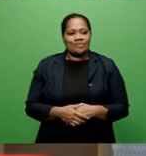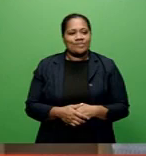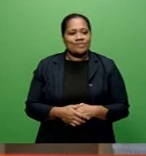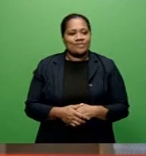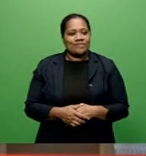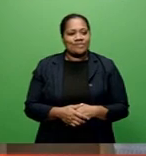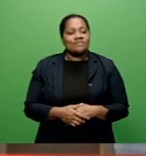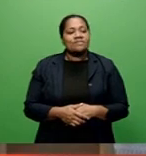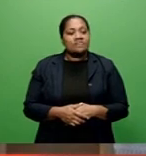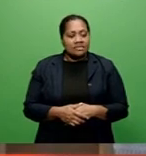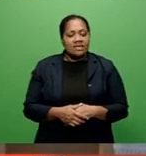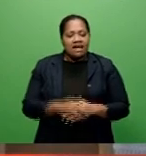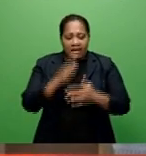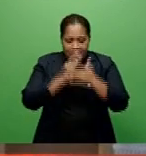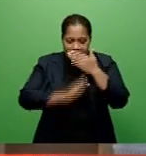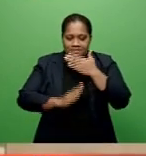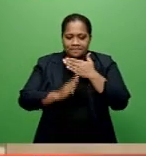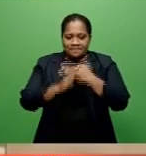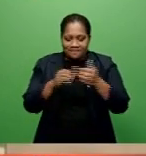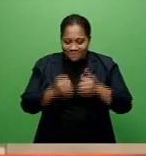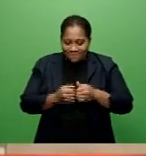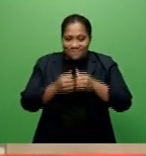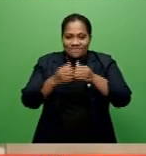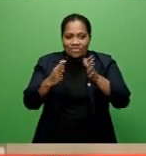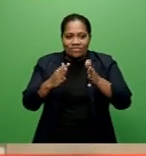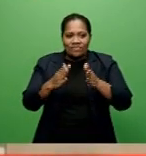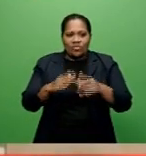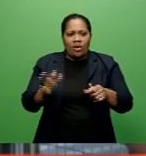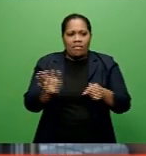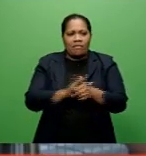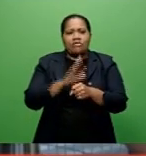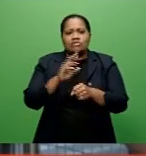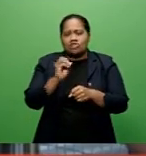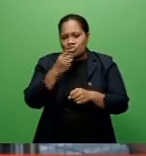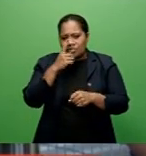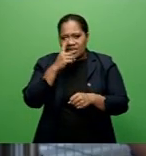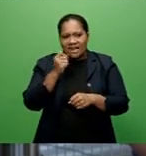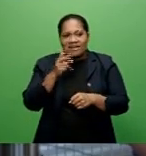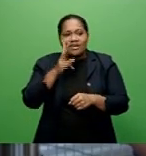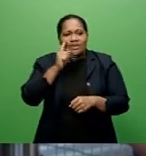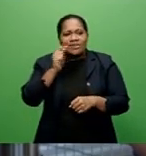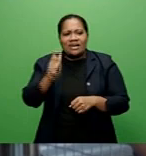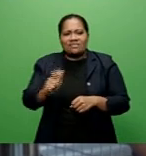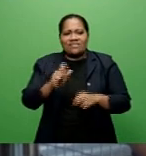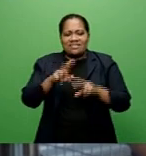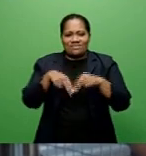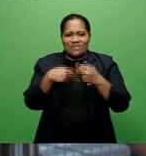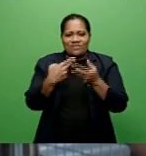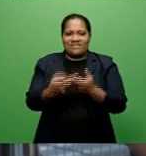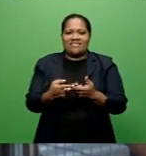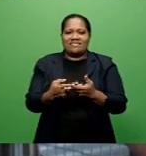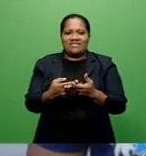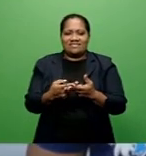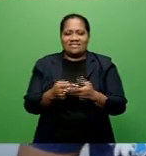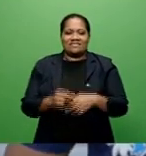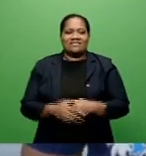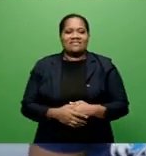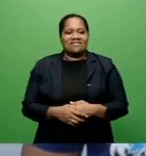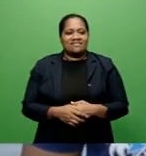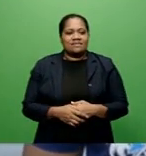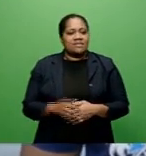It's a humble establishment that was set up to look after the welfare of his family. It's not an easy